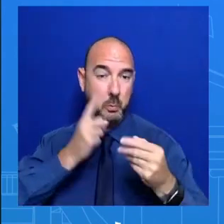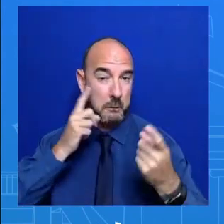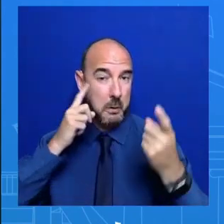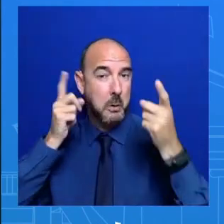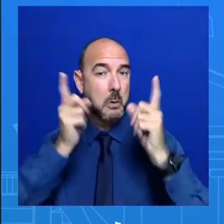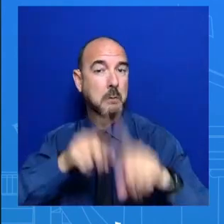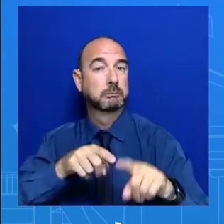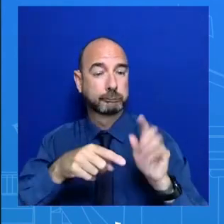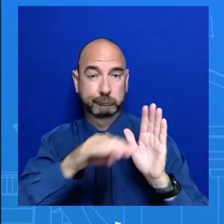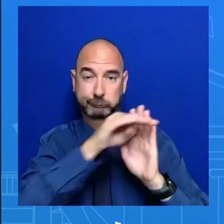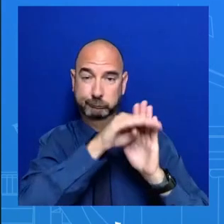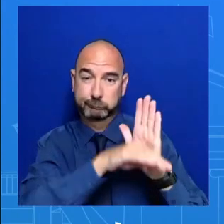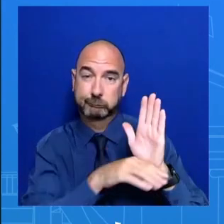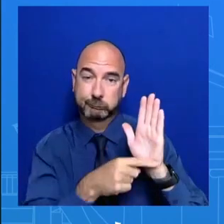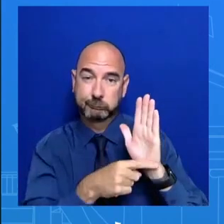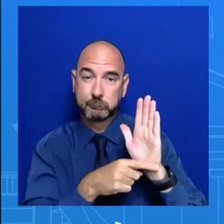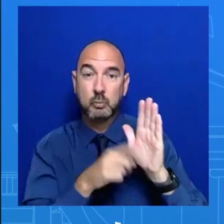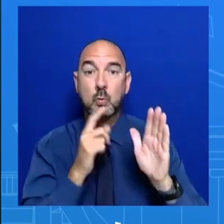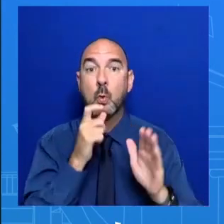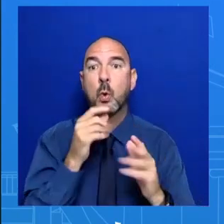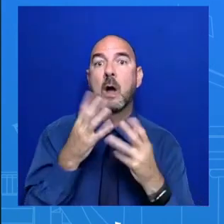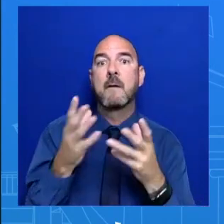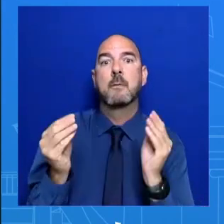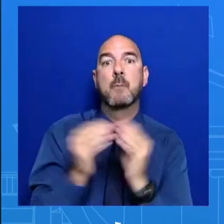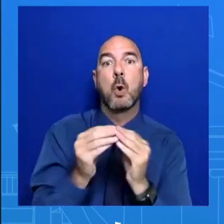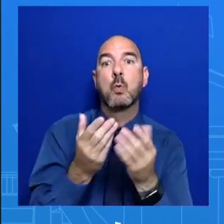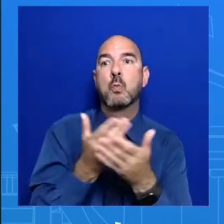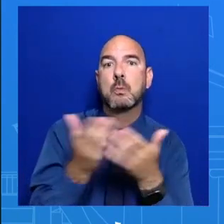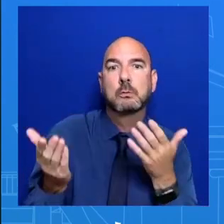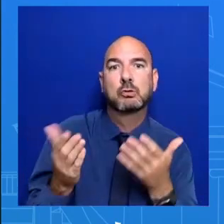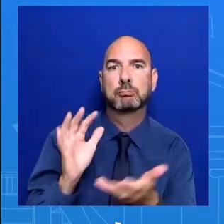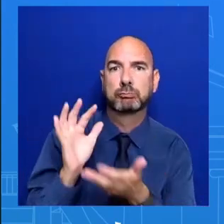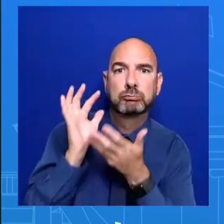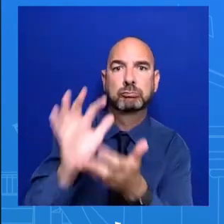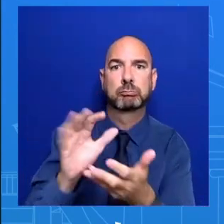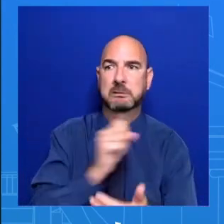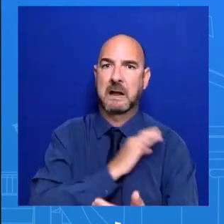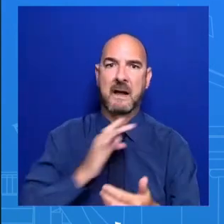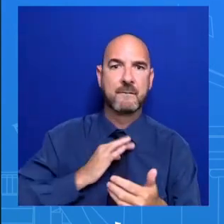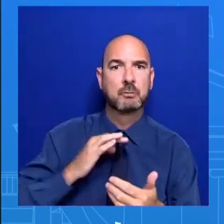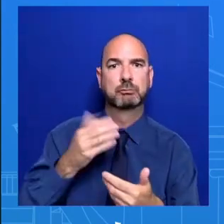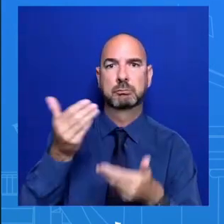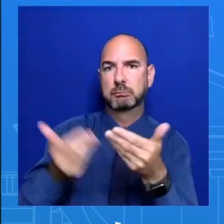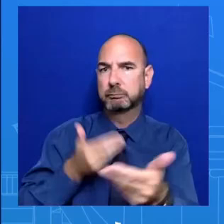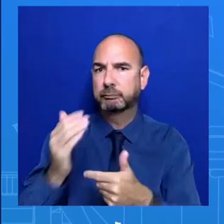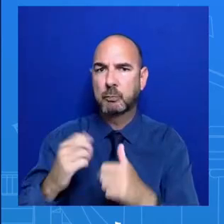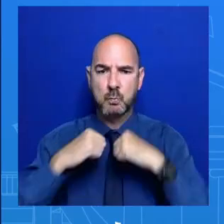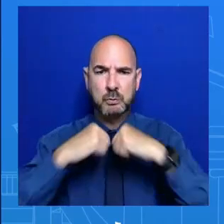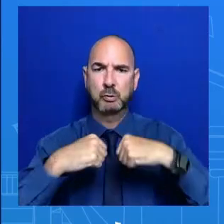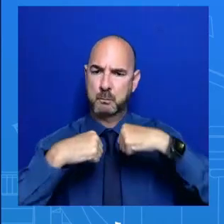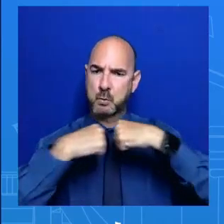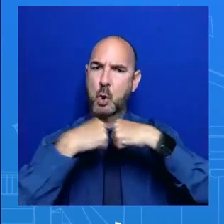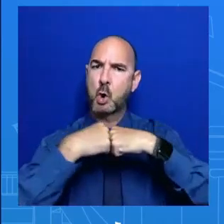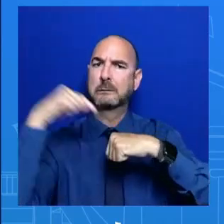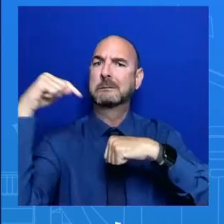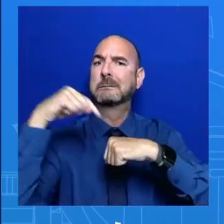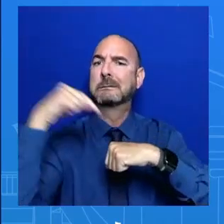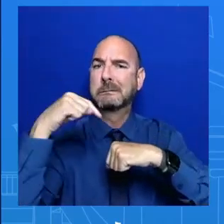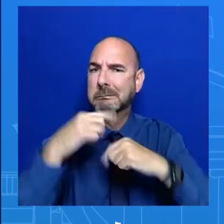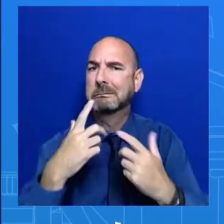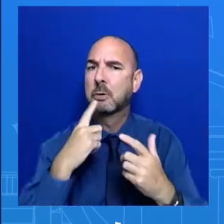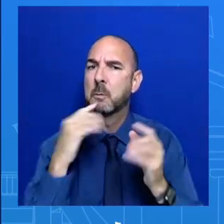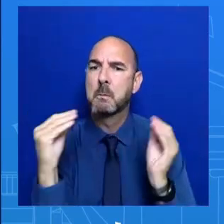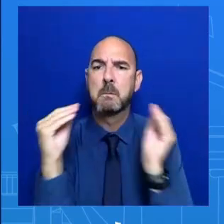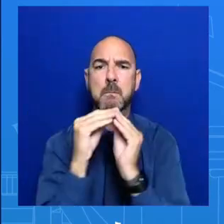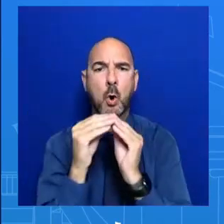resources, and personnel needed to secure our border and make our country safer. That included thousands of additional Border